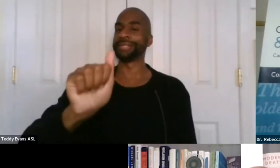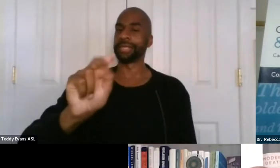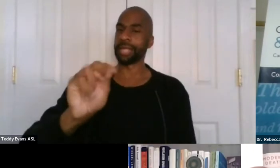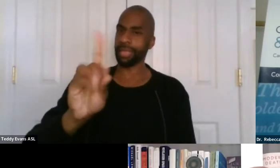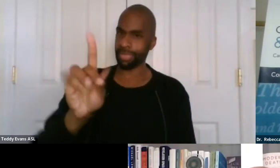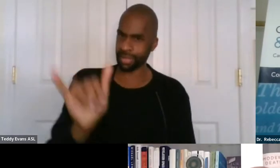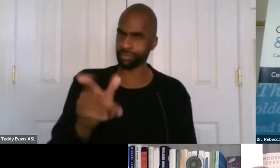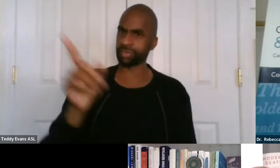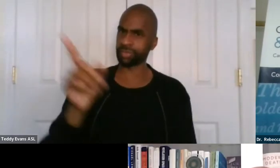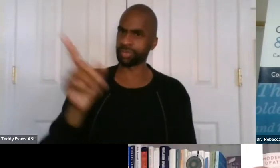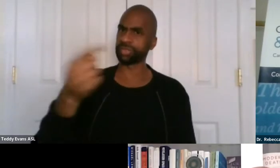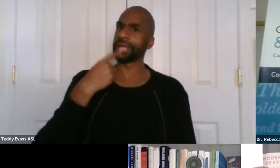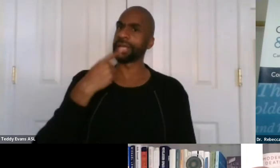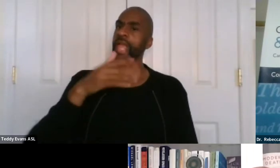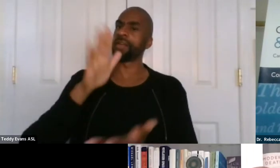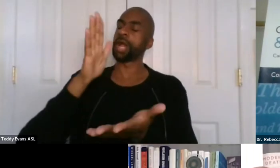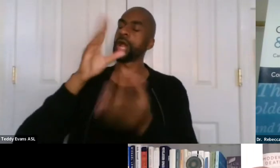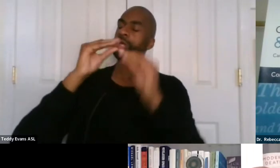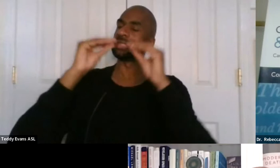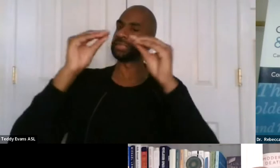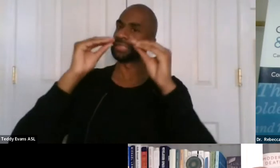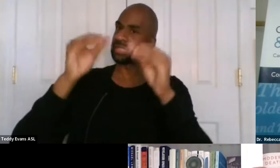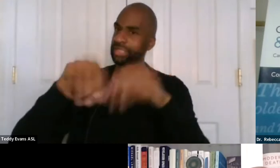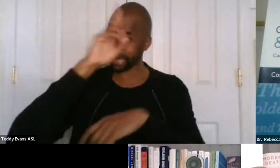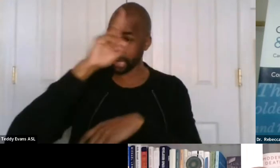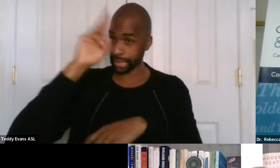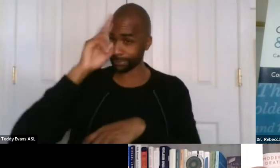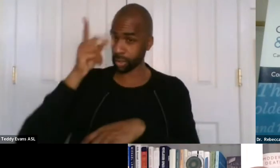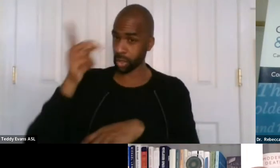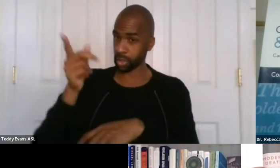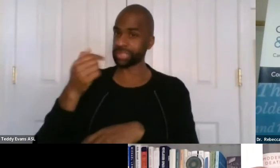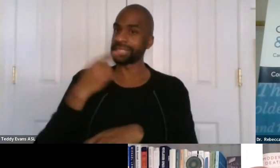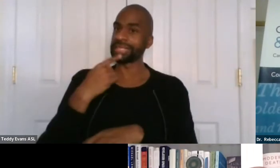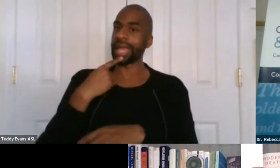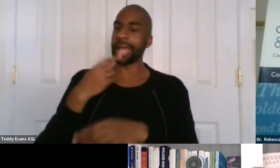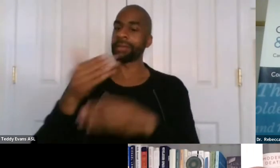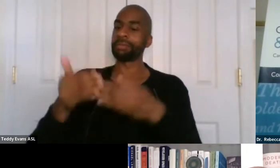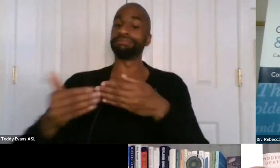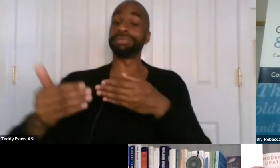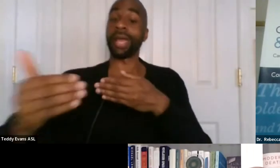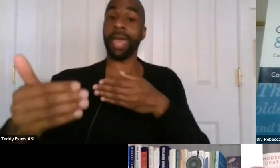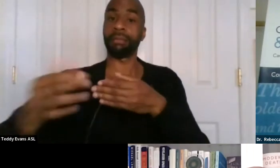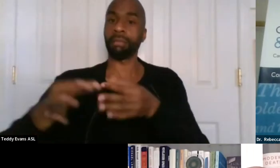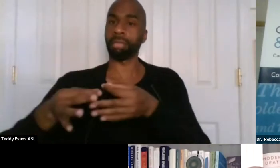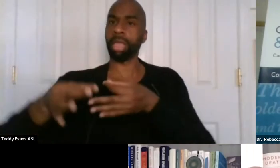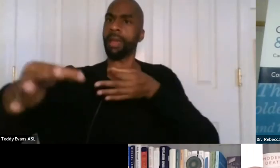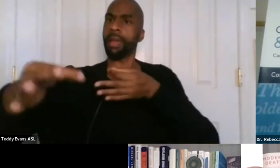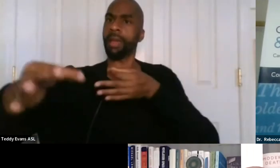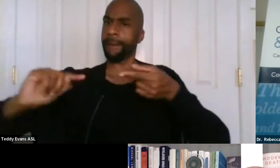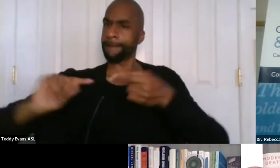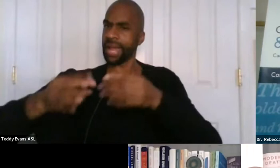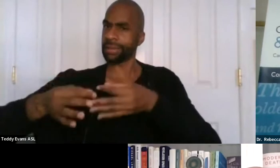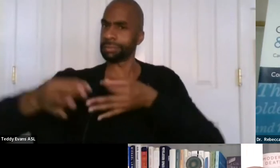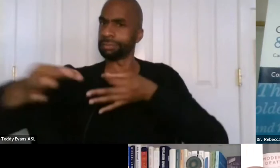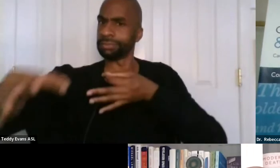The philosophy had been to stay ahead of the pain and you'll heal more quickly. But now, after the opioid crisis, doctors